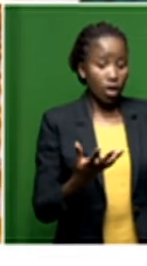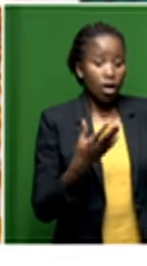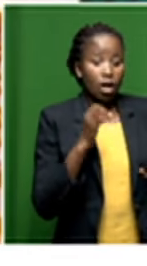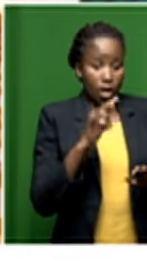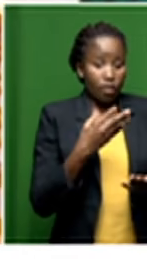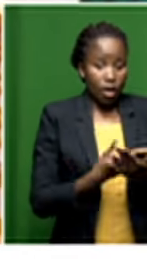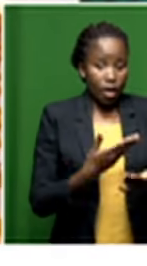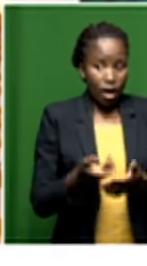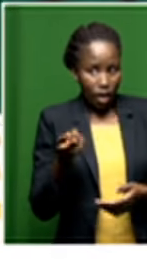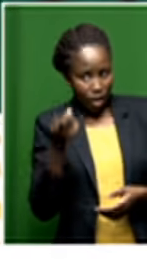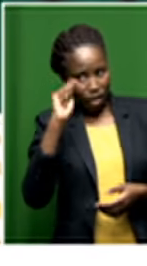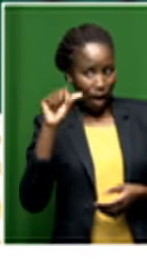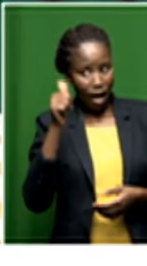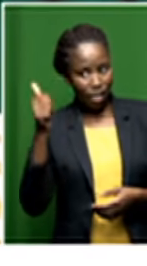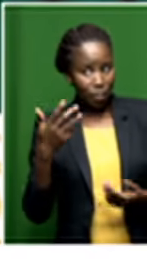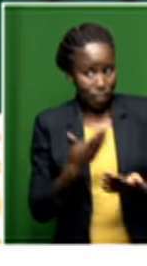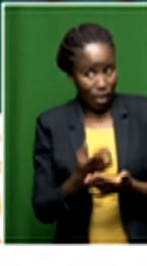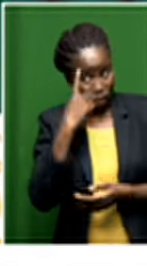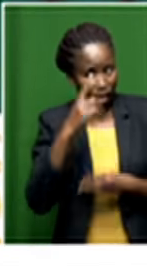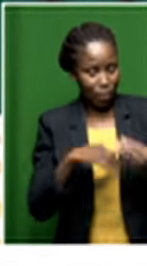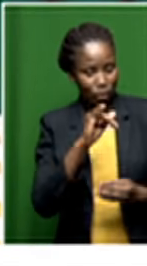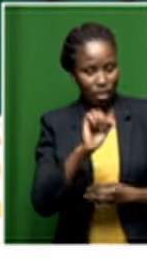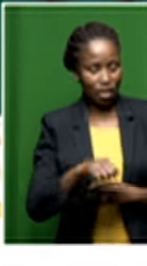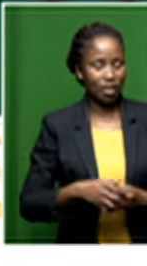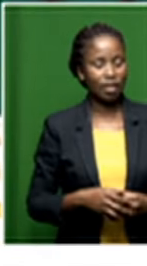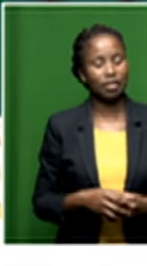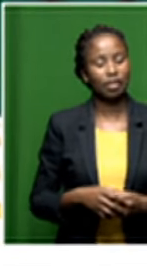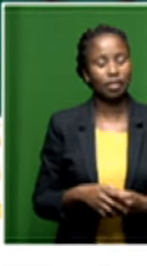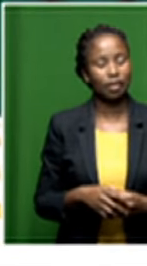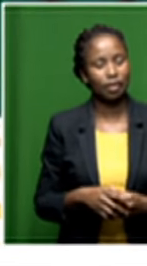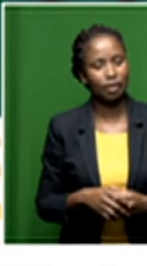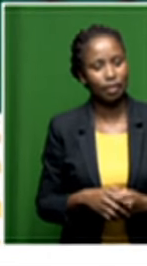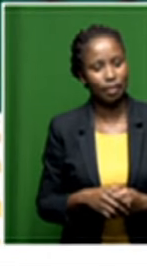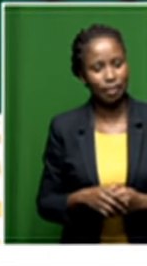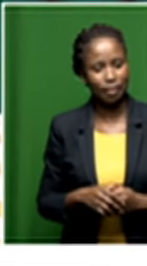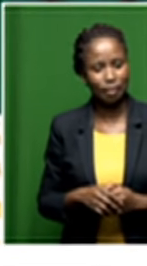we should have thought about it. Maybe we should have been